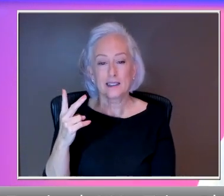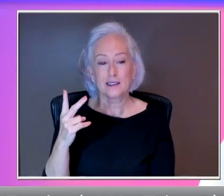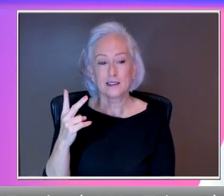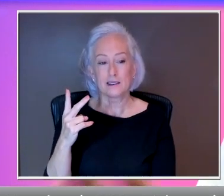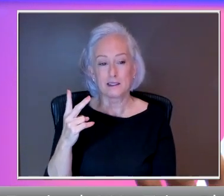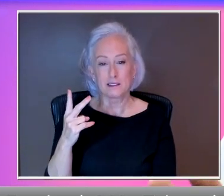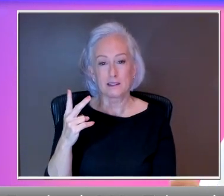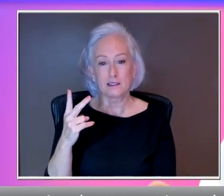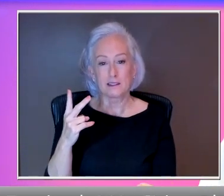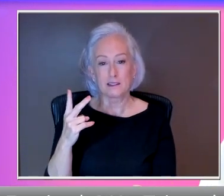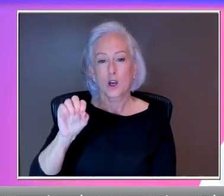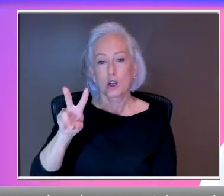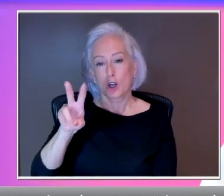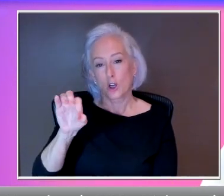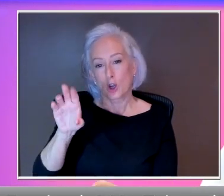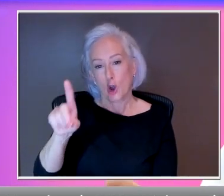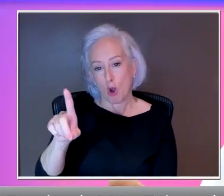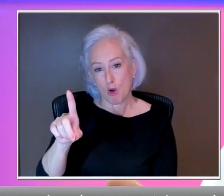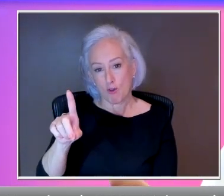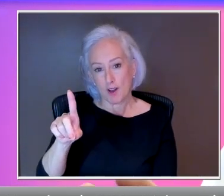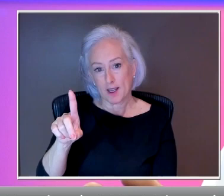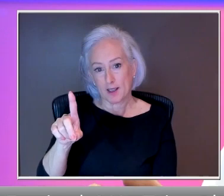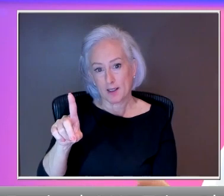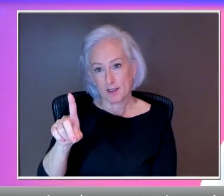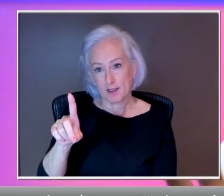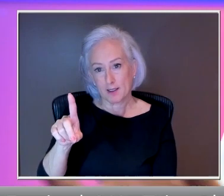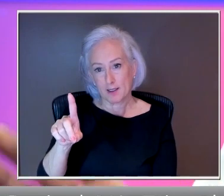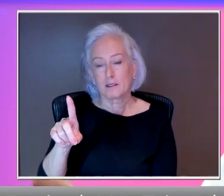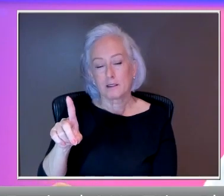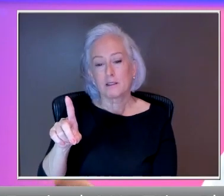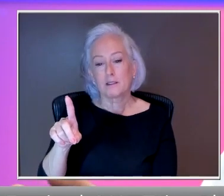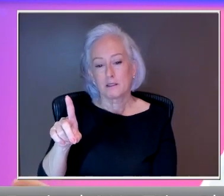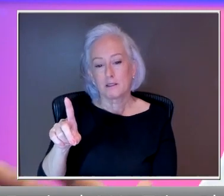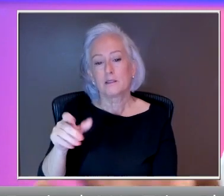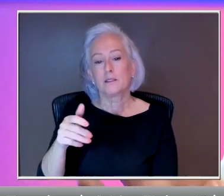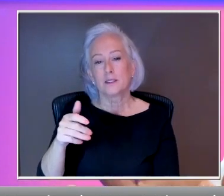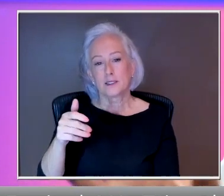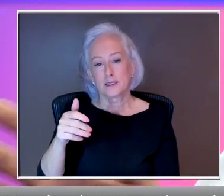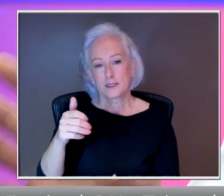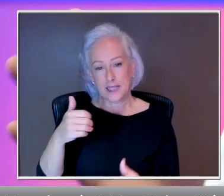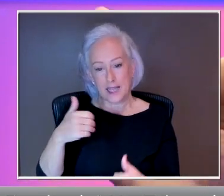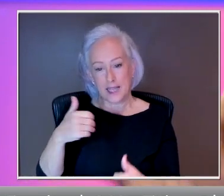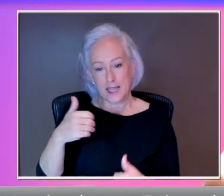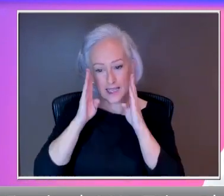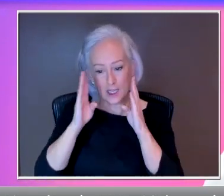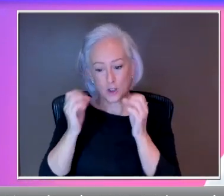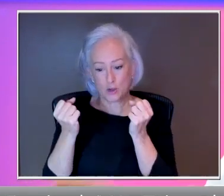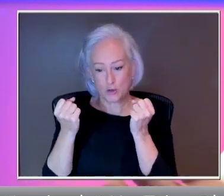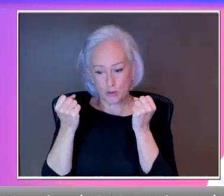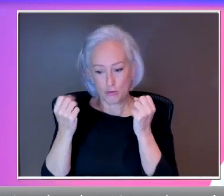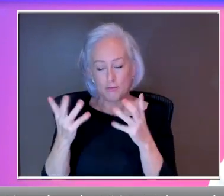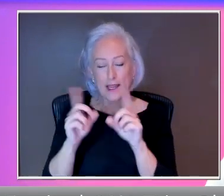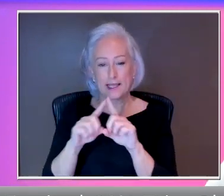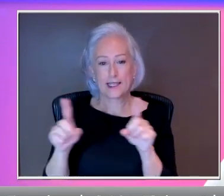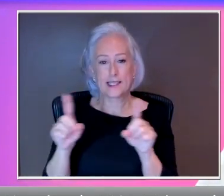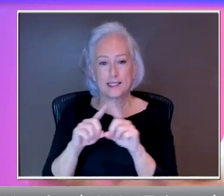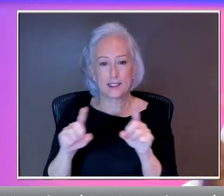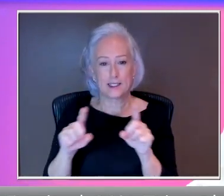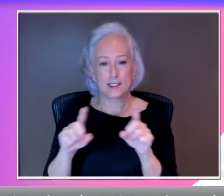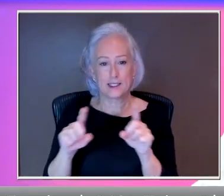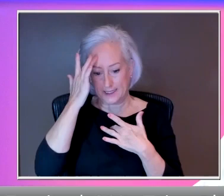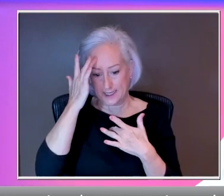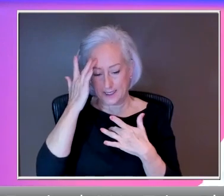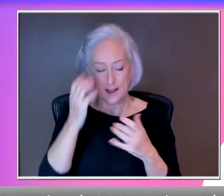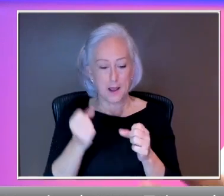COVID has really brought attention to several different conditions. It has brought a lot of young patients, healthy patients,